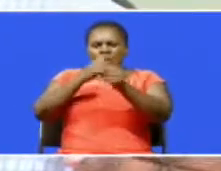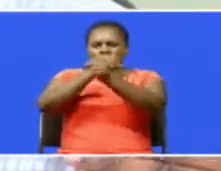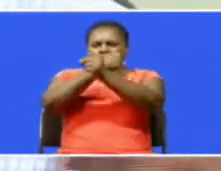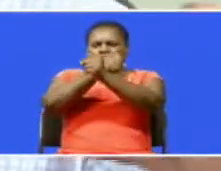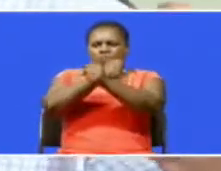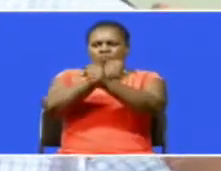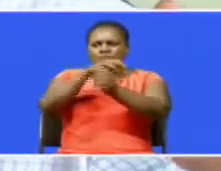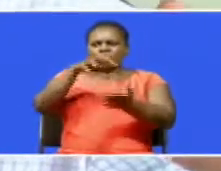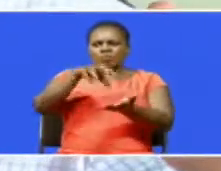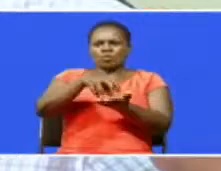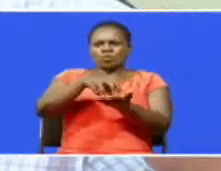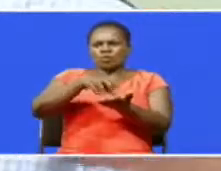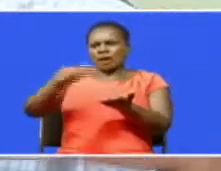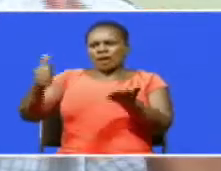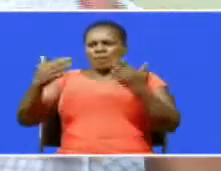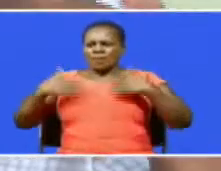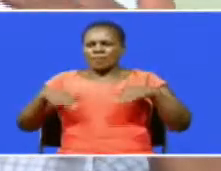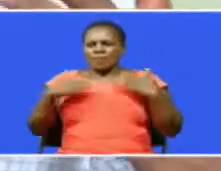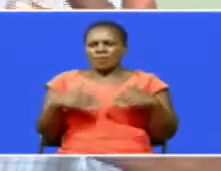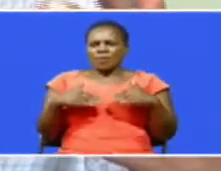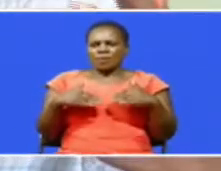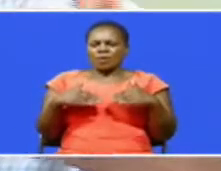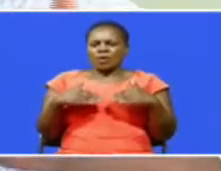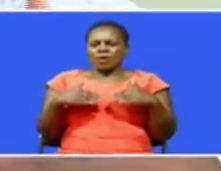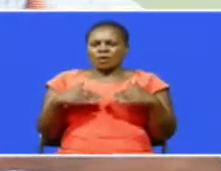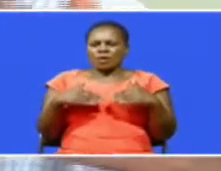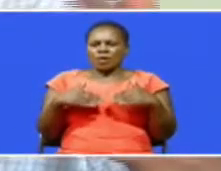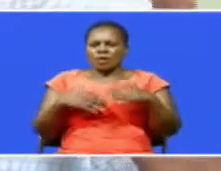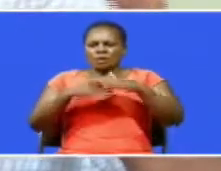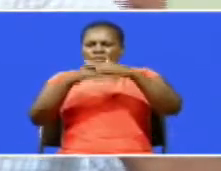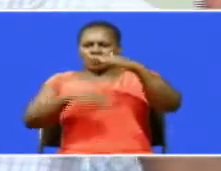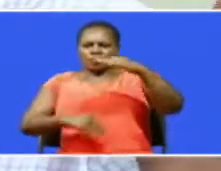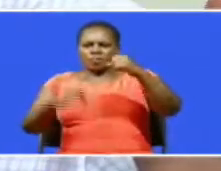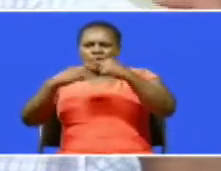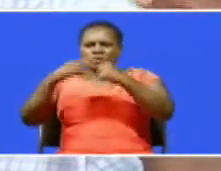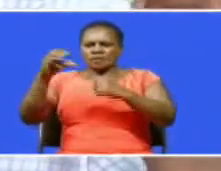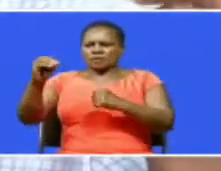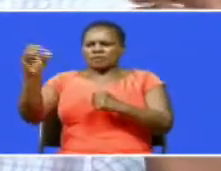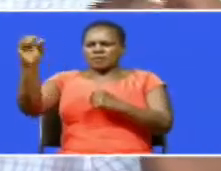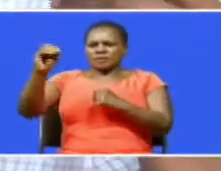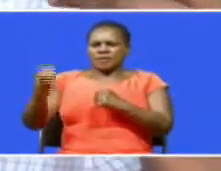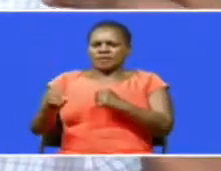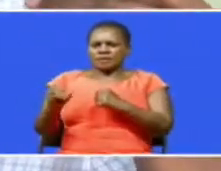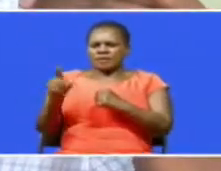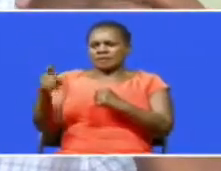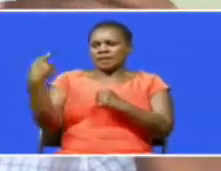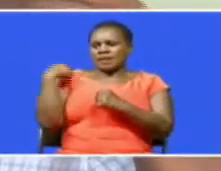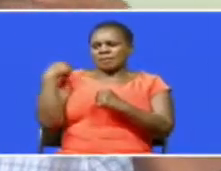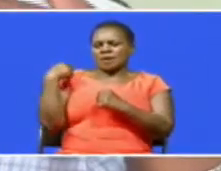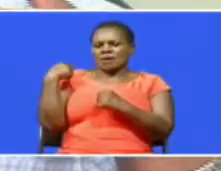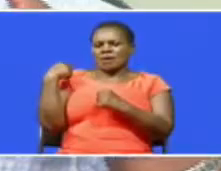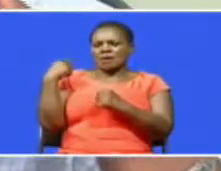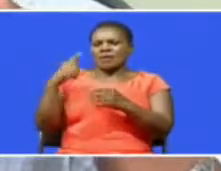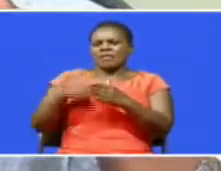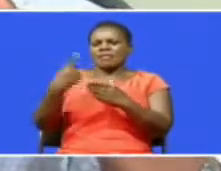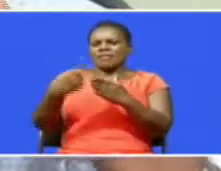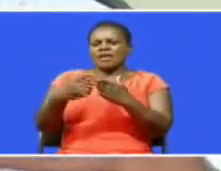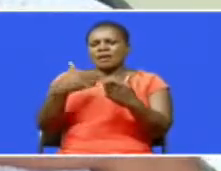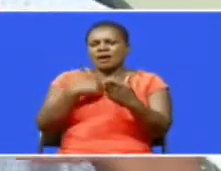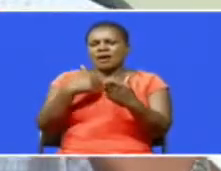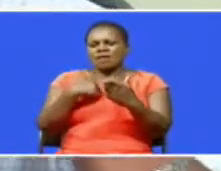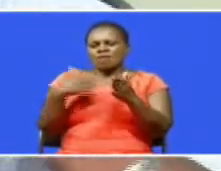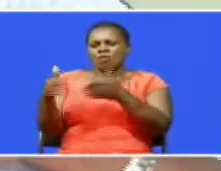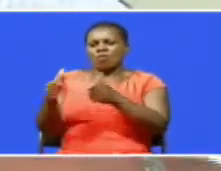immunization status of the other people. So if this is falling below 80%, 85%, I think that's the number, then you have